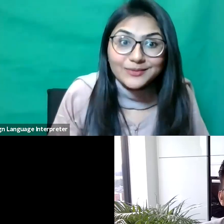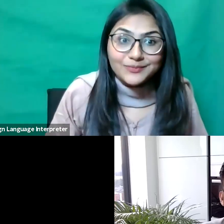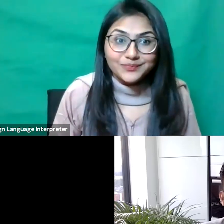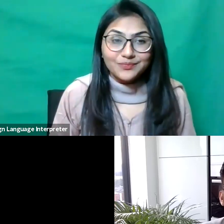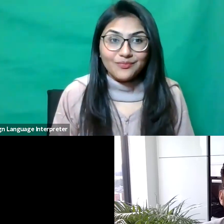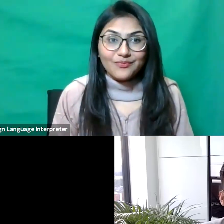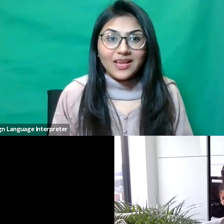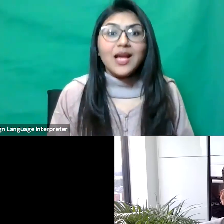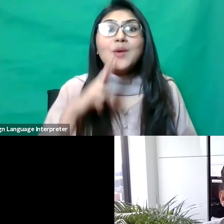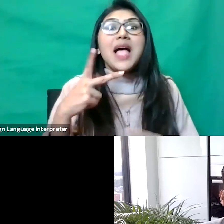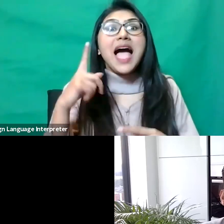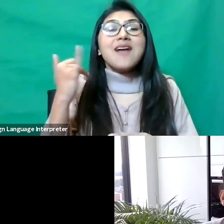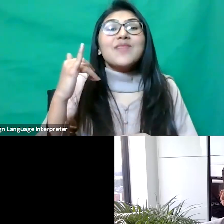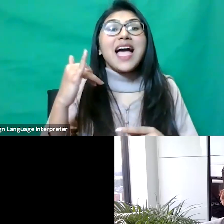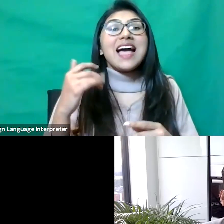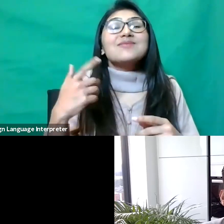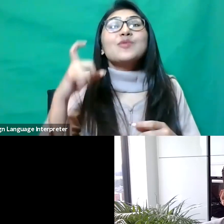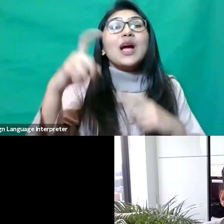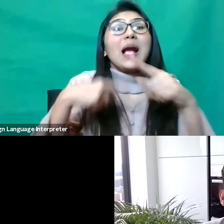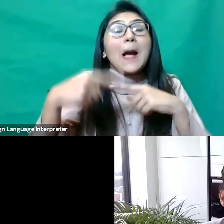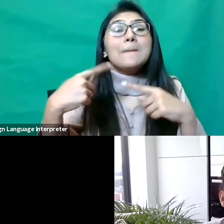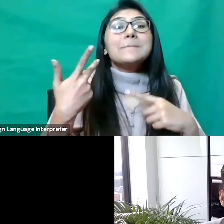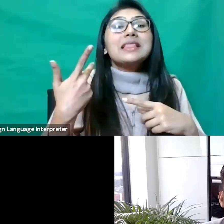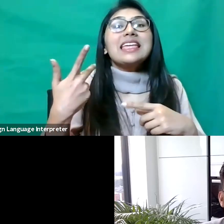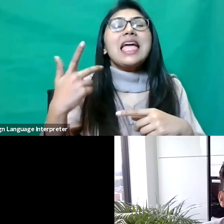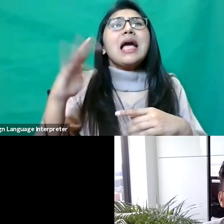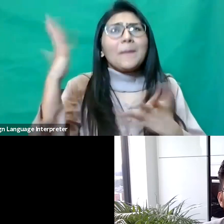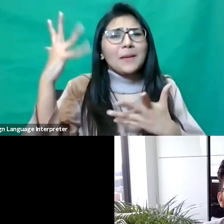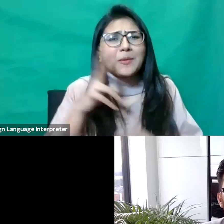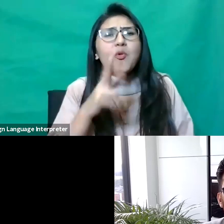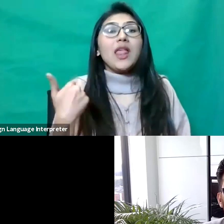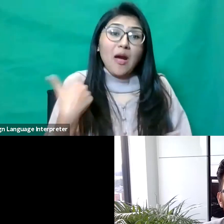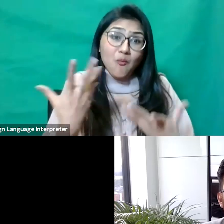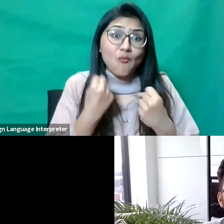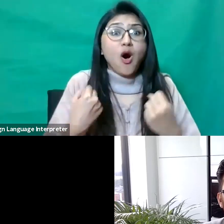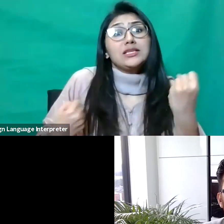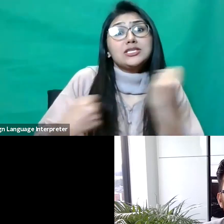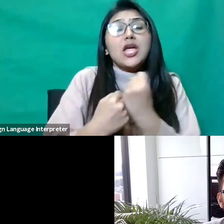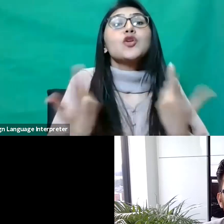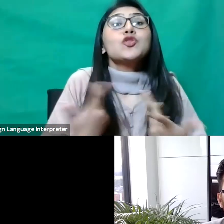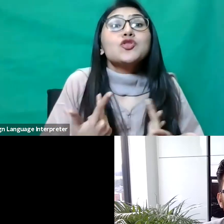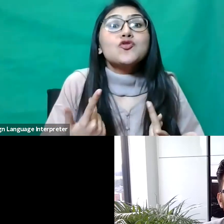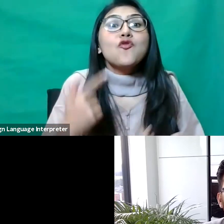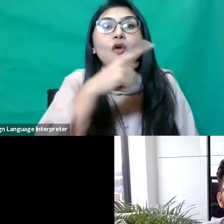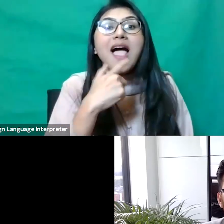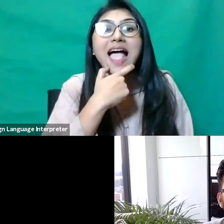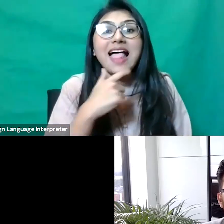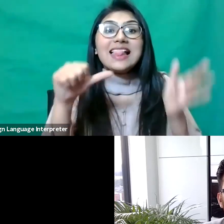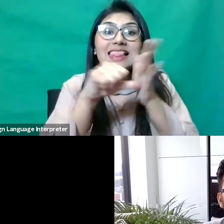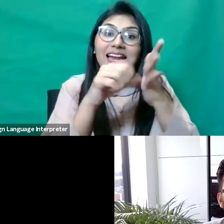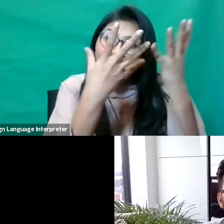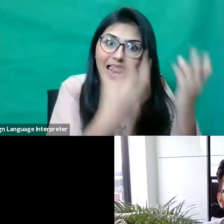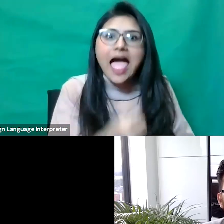the process, but we just want to know how we can support you. Because like I mentioned, in the UK, there's access to work. Now,